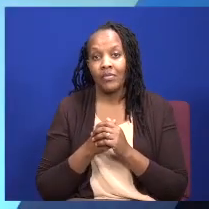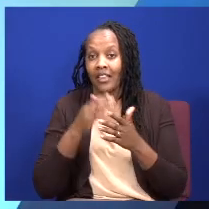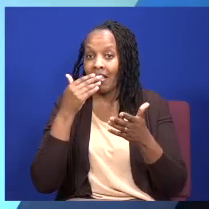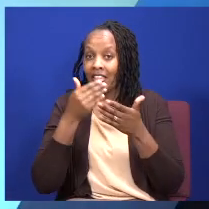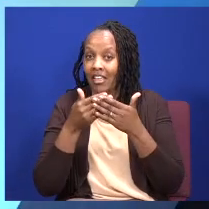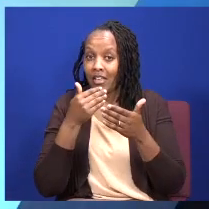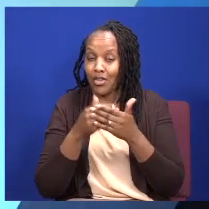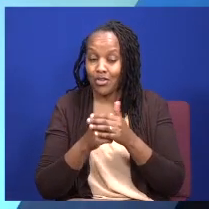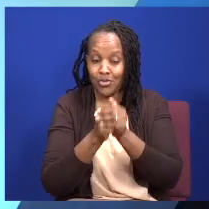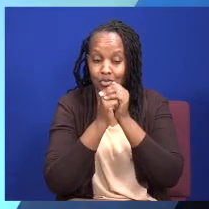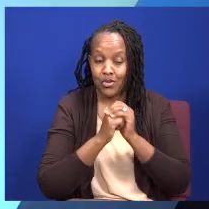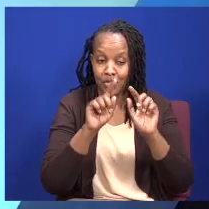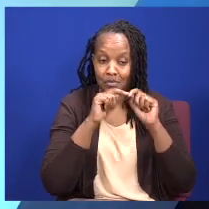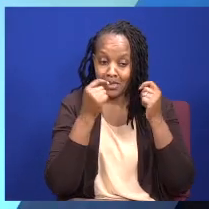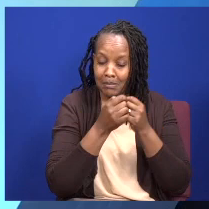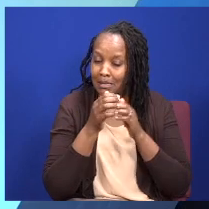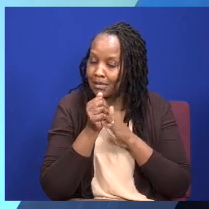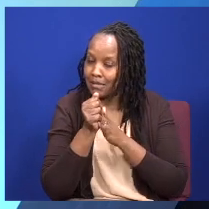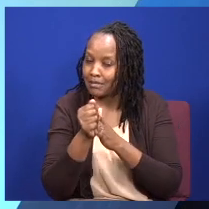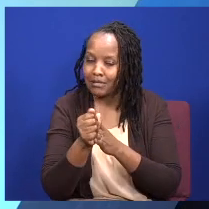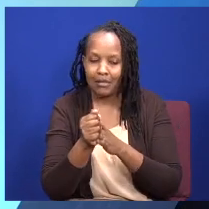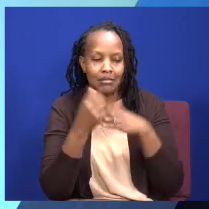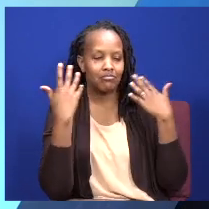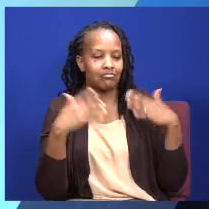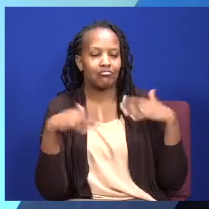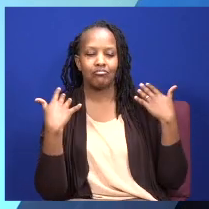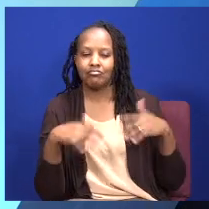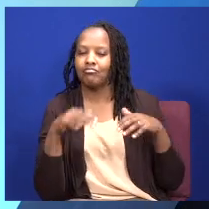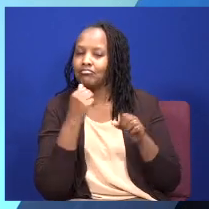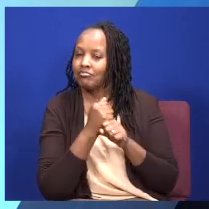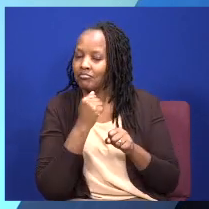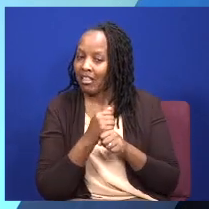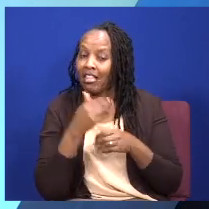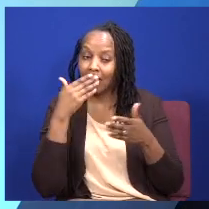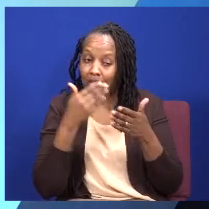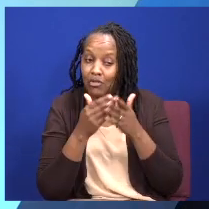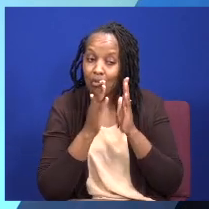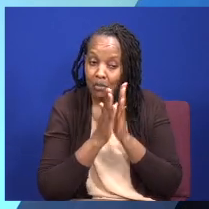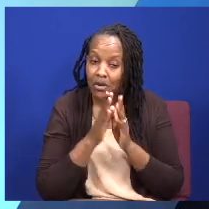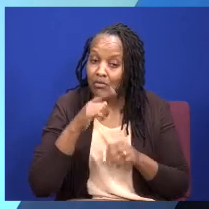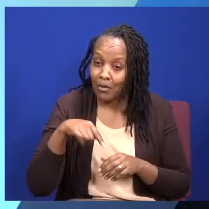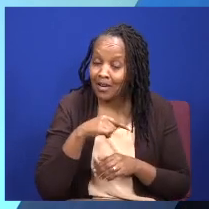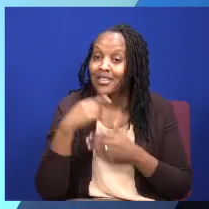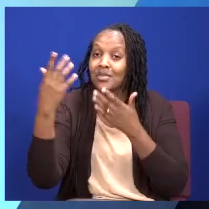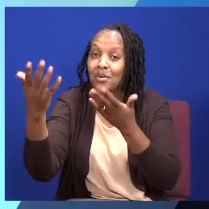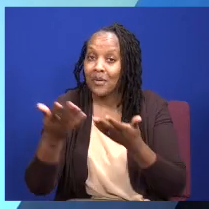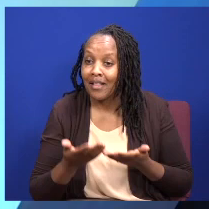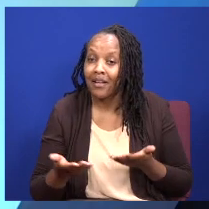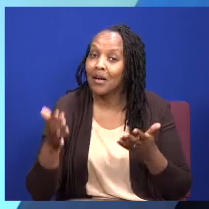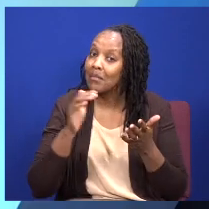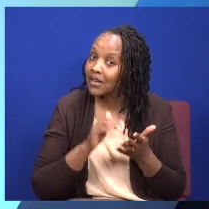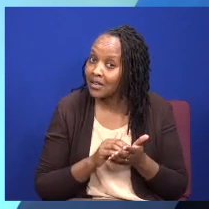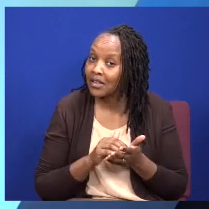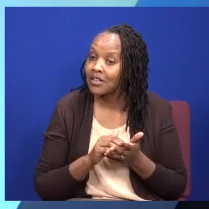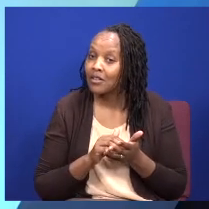Thank you so much, worship team, for leading us in worship. You've done an amazing job. And thank you also for praying for us. Welcome again to this